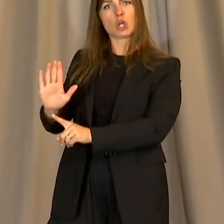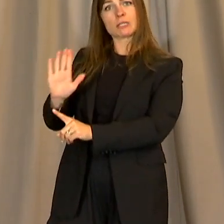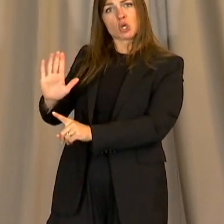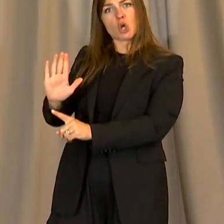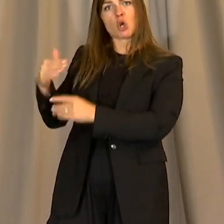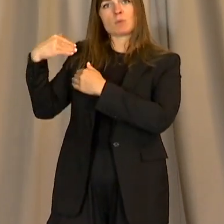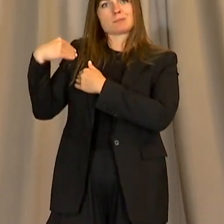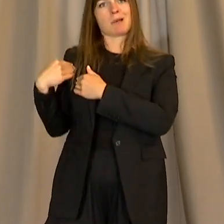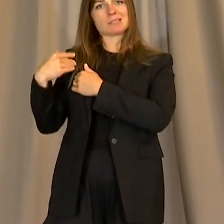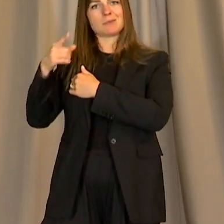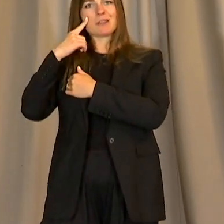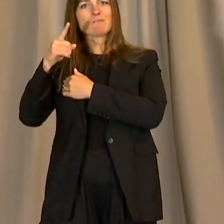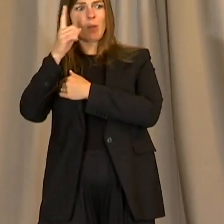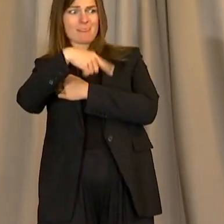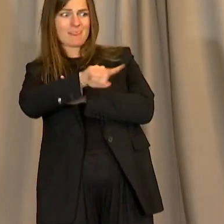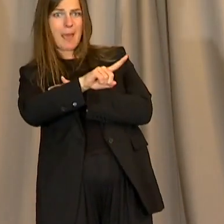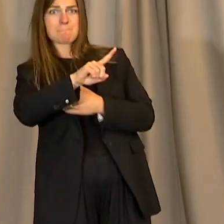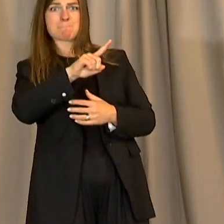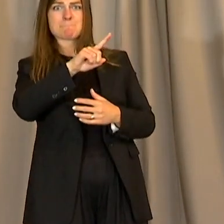keep them from being maniacs?